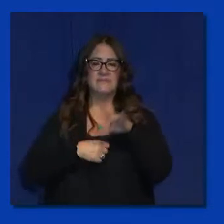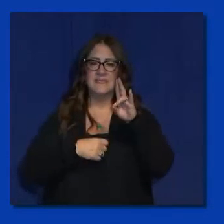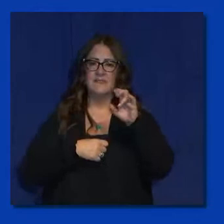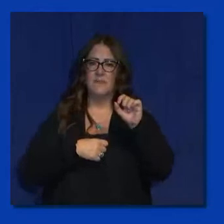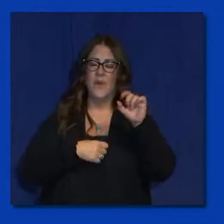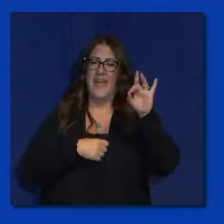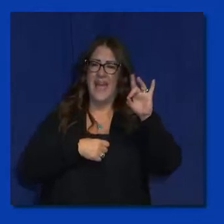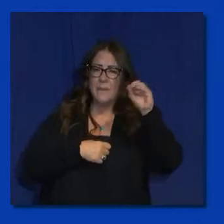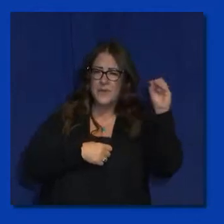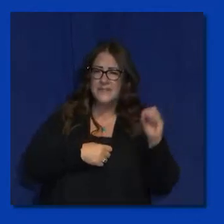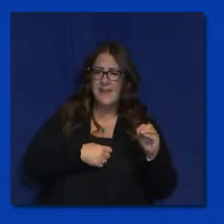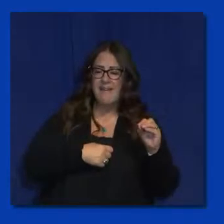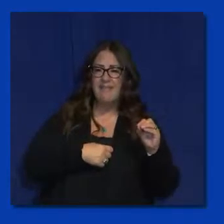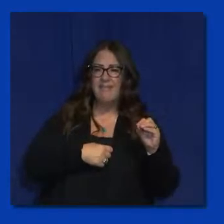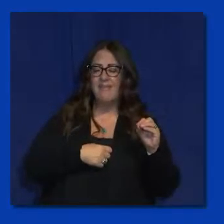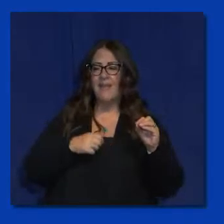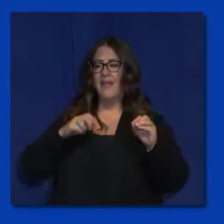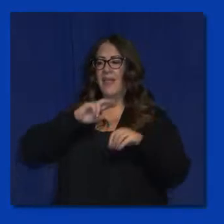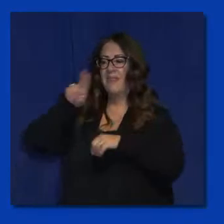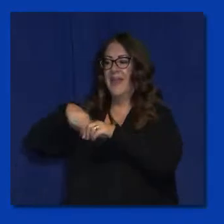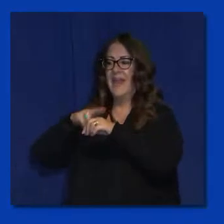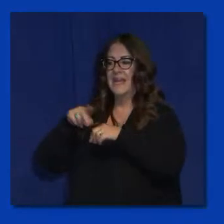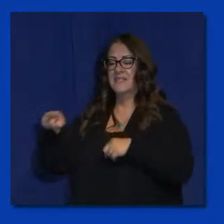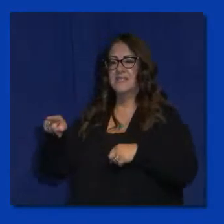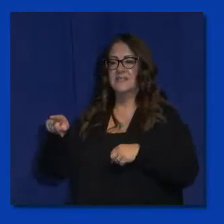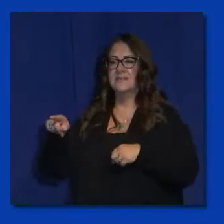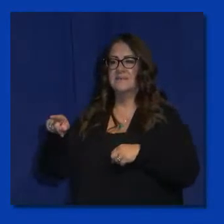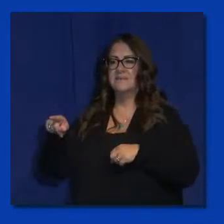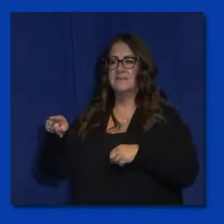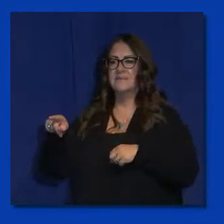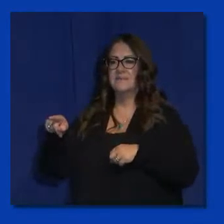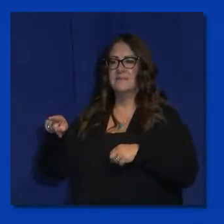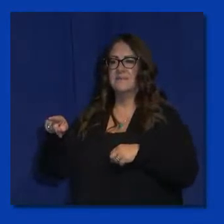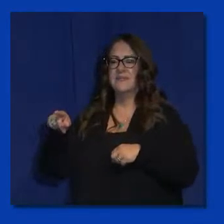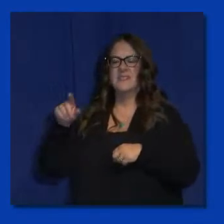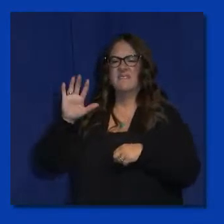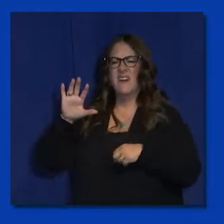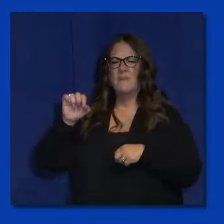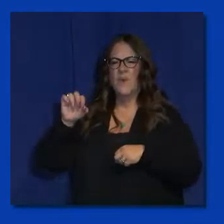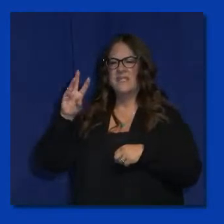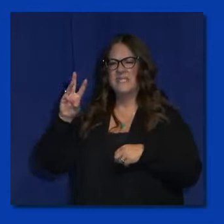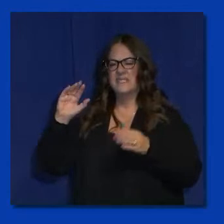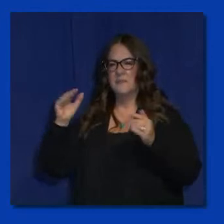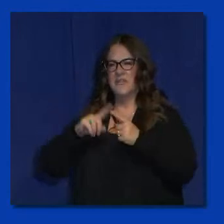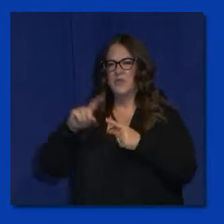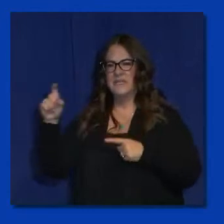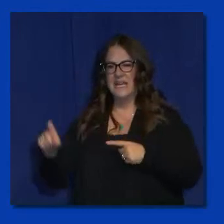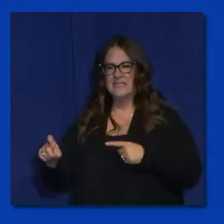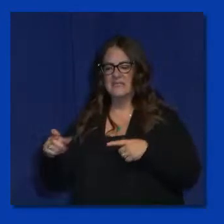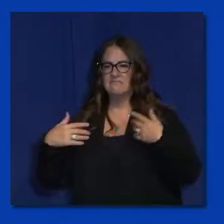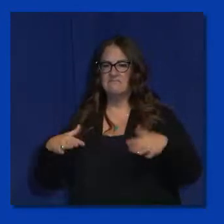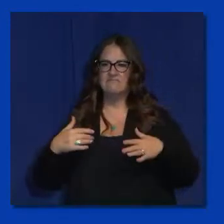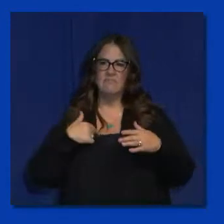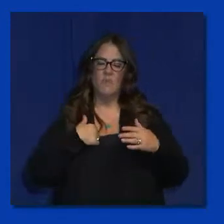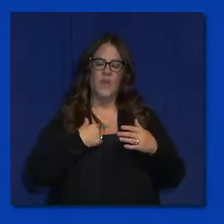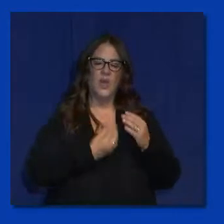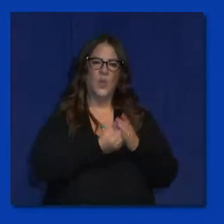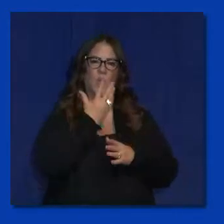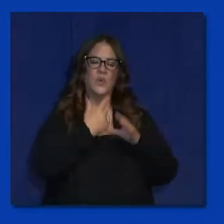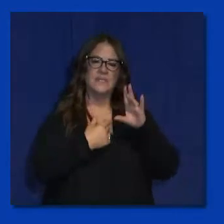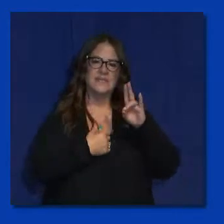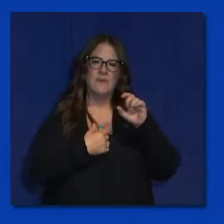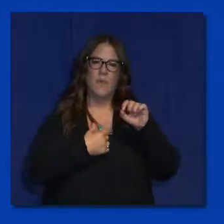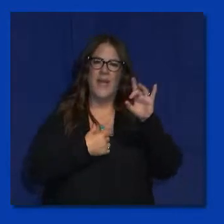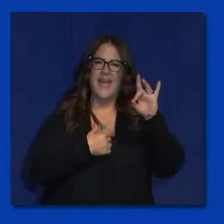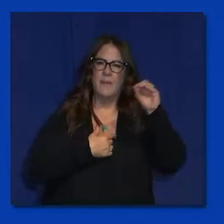7.8% GDP growth. The nation grew at 5.7%. Eat your heart out, Texas, 5.6%. California grew at 7.8%